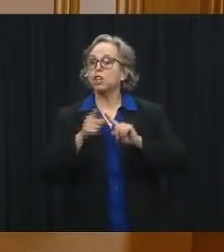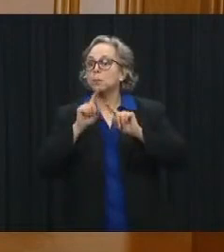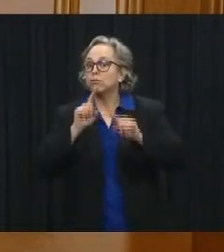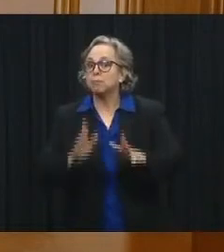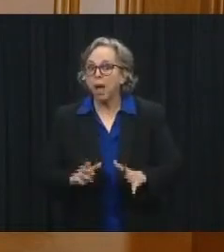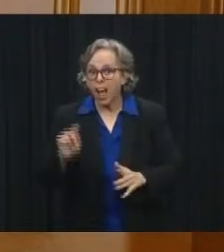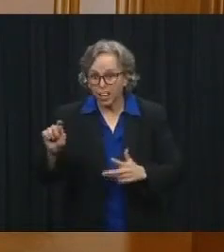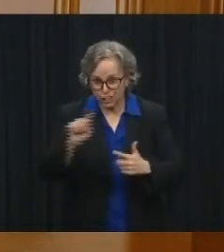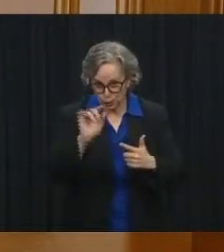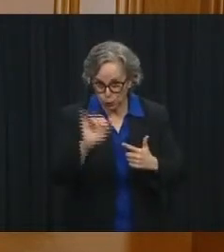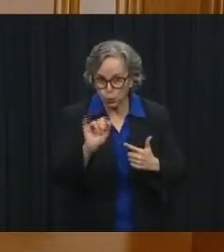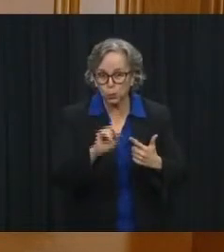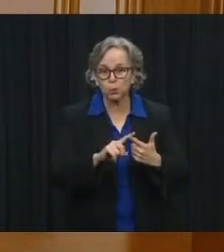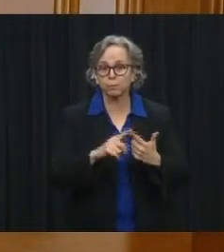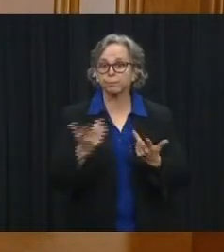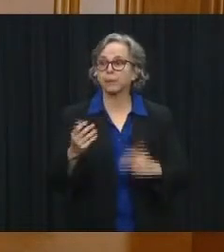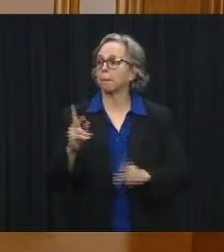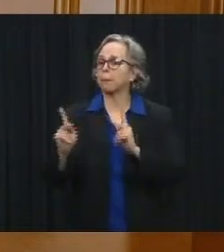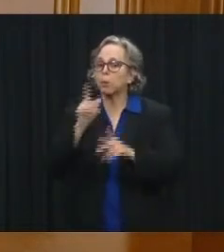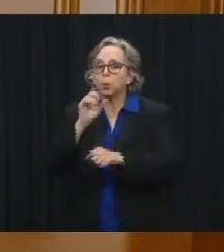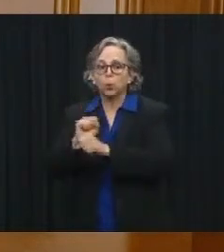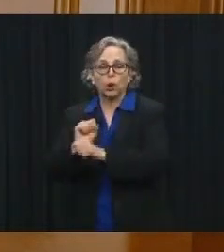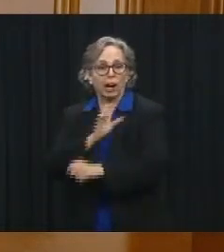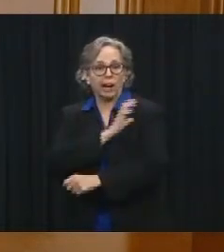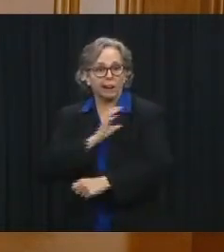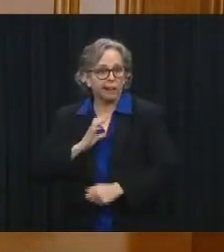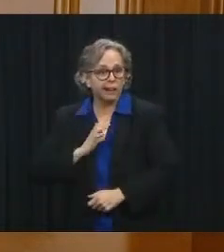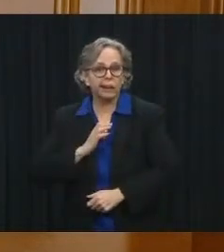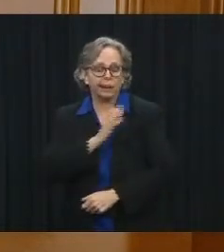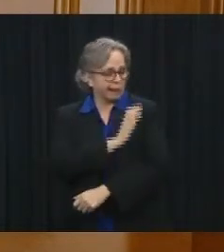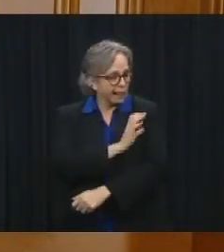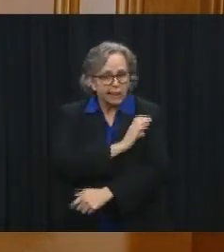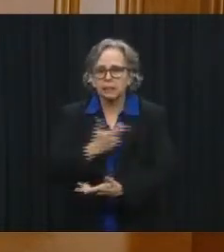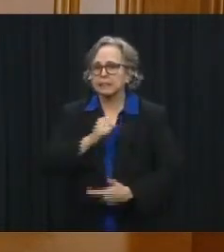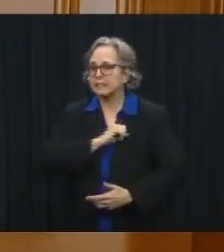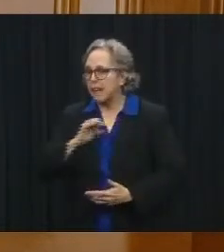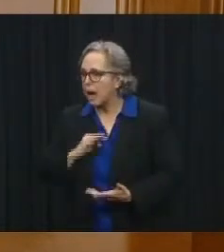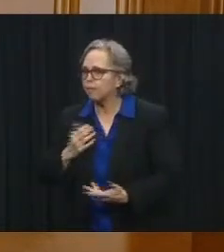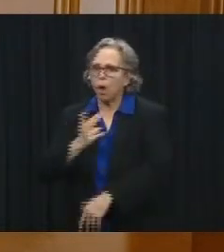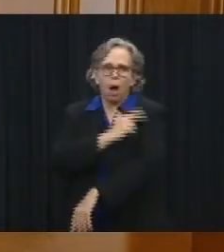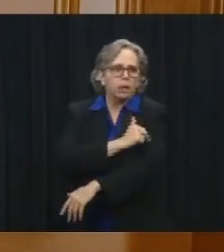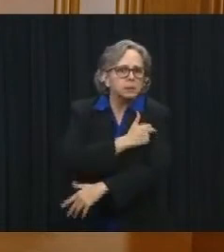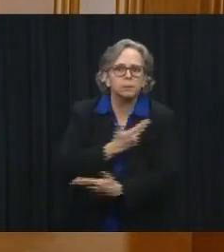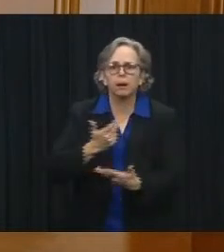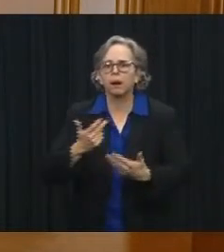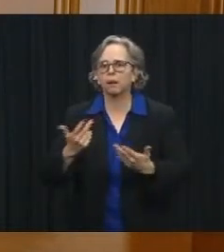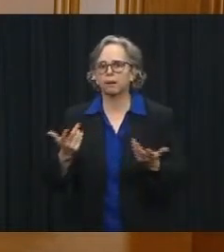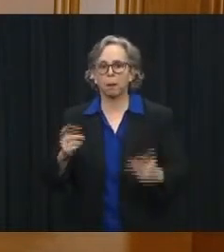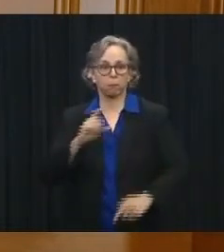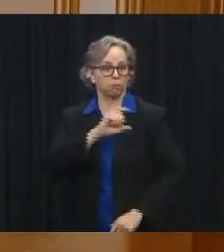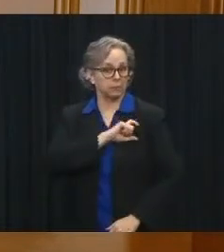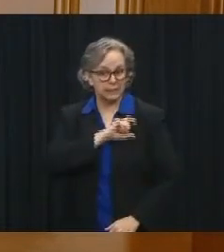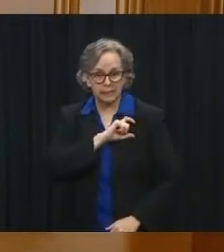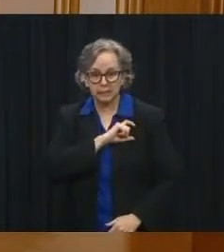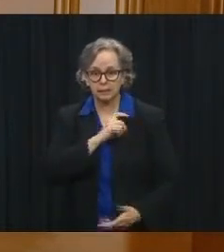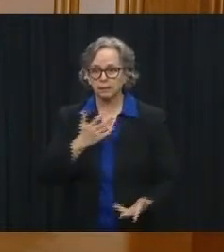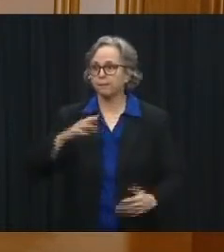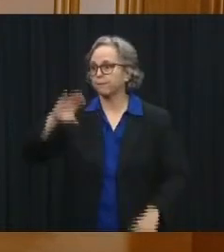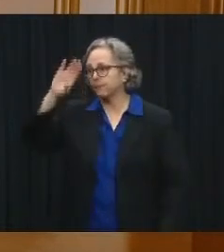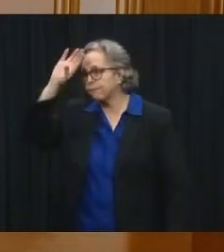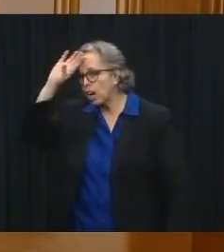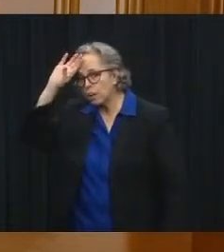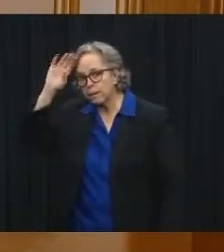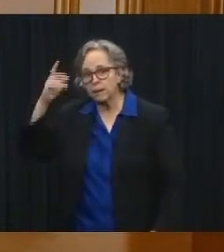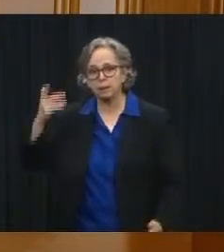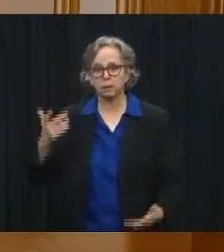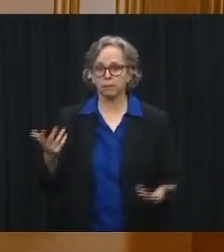staff, pharmacy staff, police, fire, EMT, children's service workers, adult